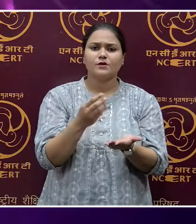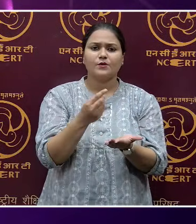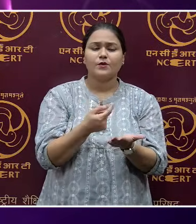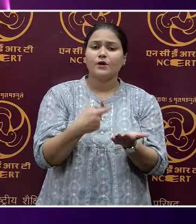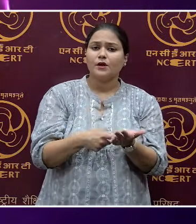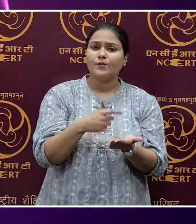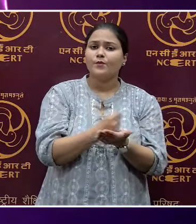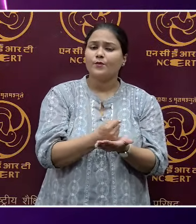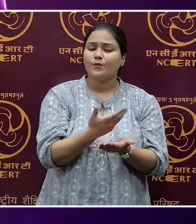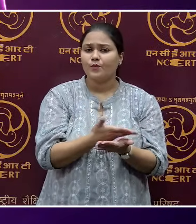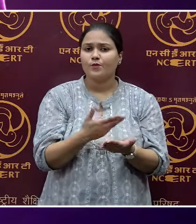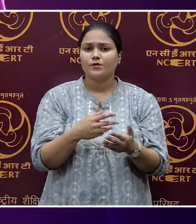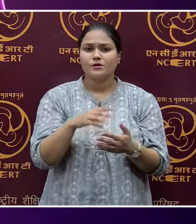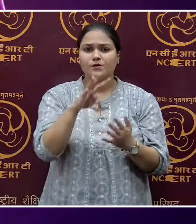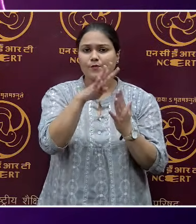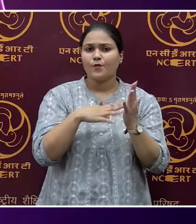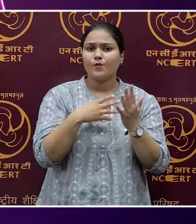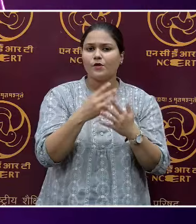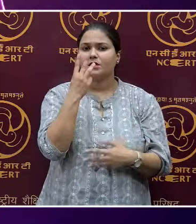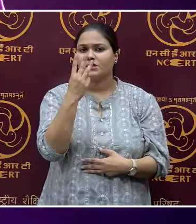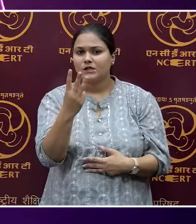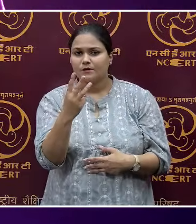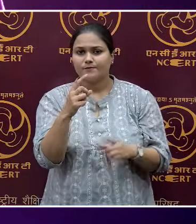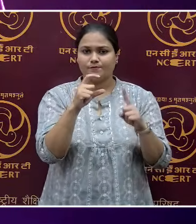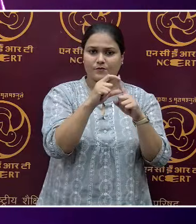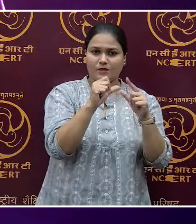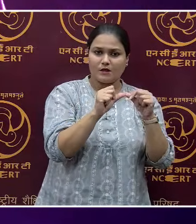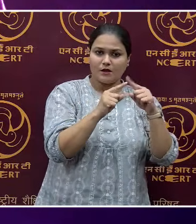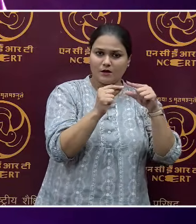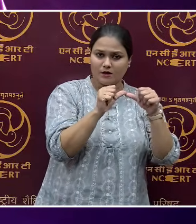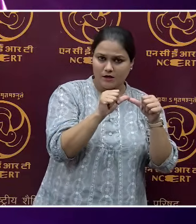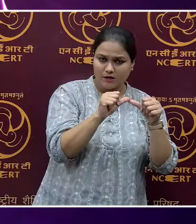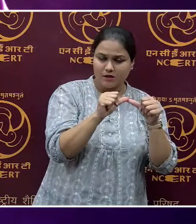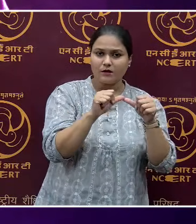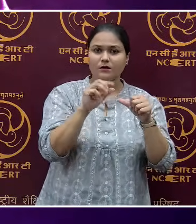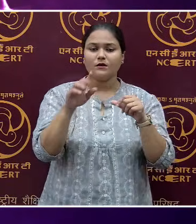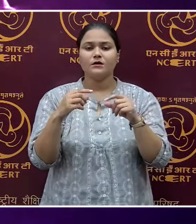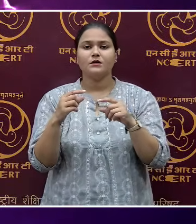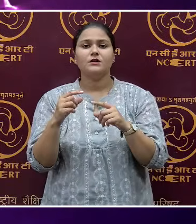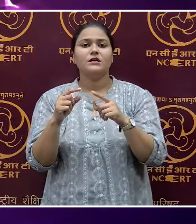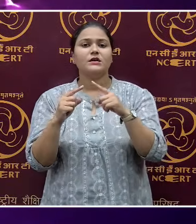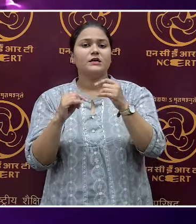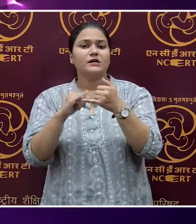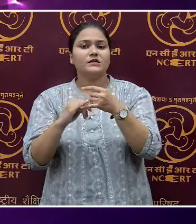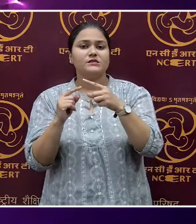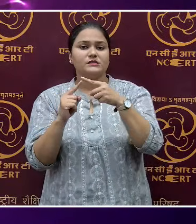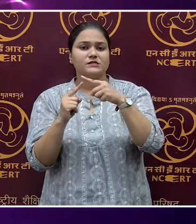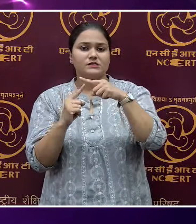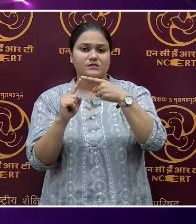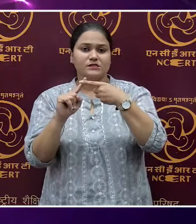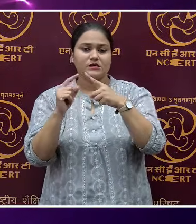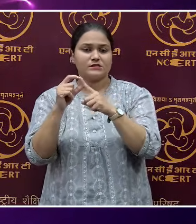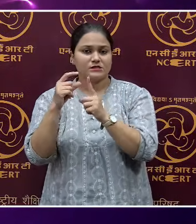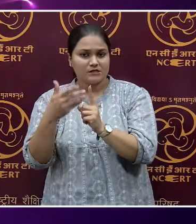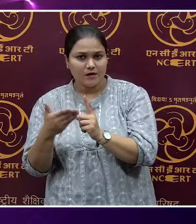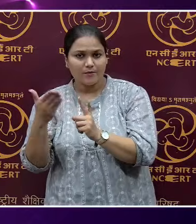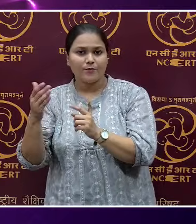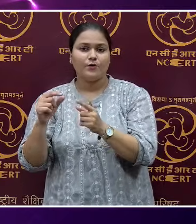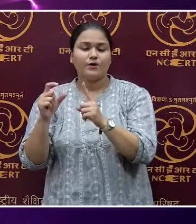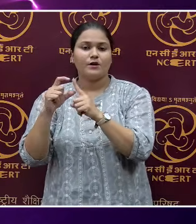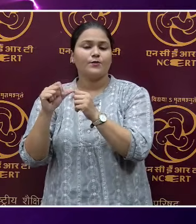Okay. Here you can see 3 columns are there: data segment, stat segment and heap segment. So basically data segment stores